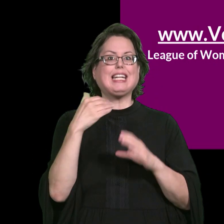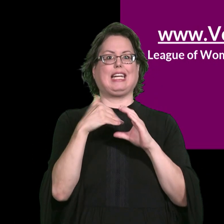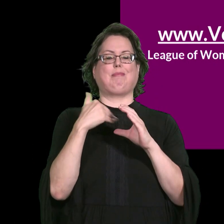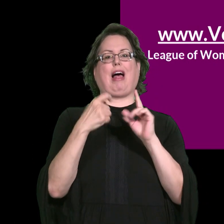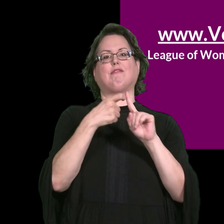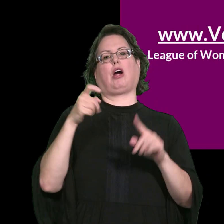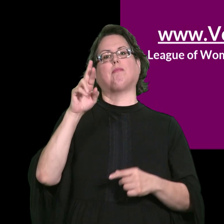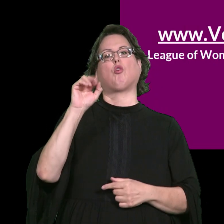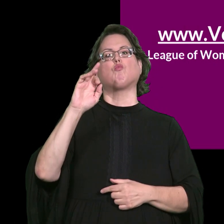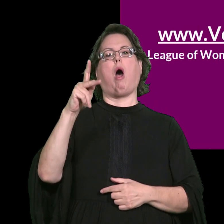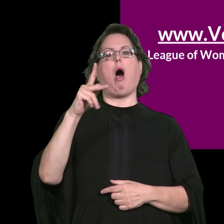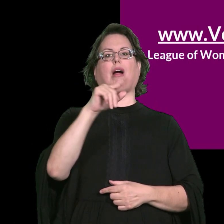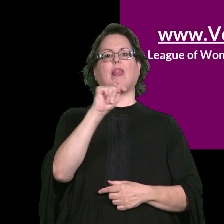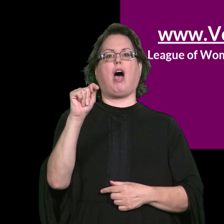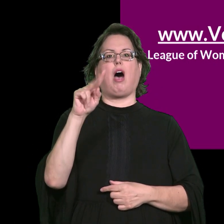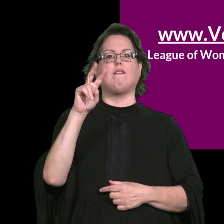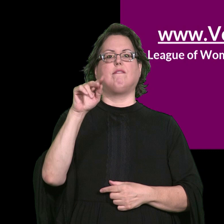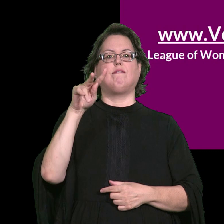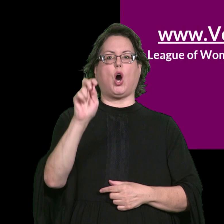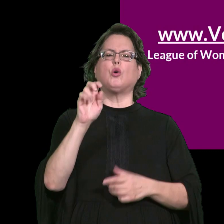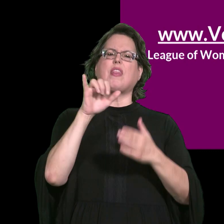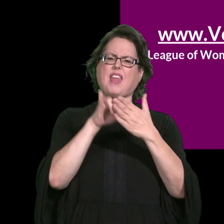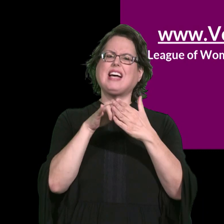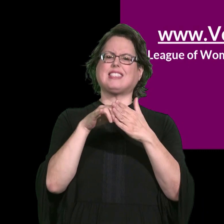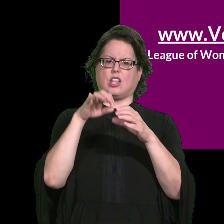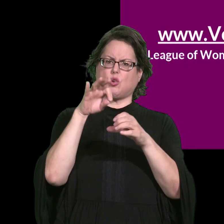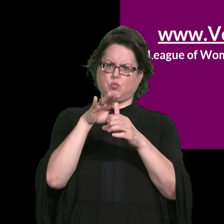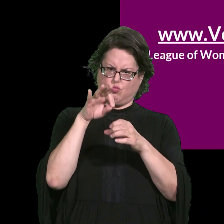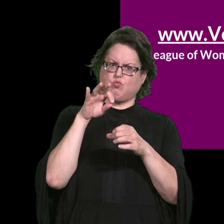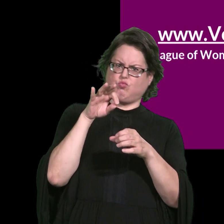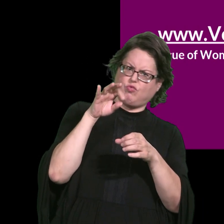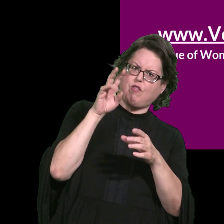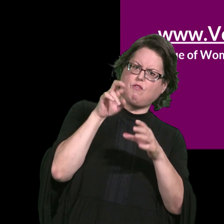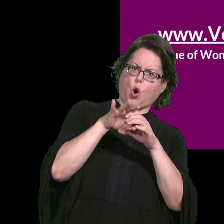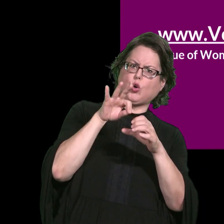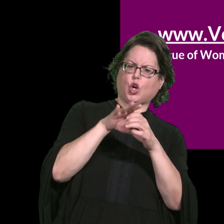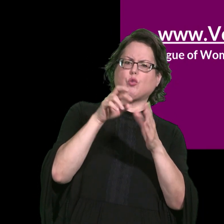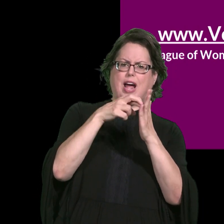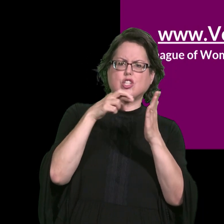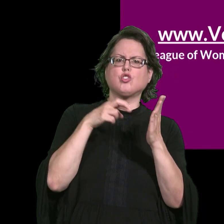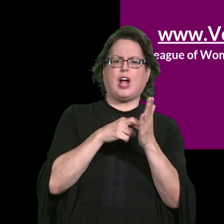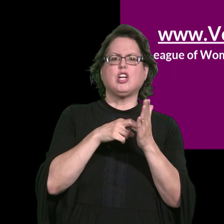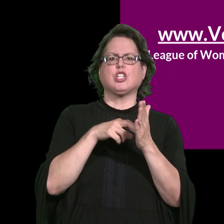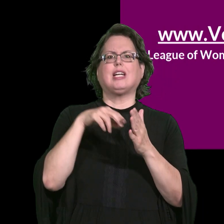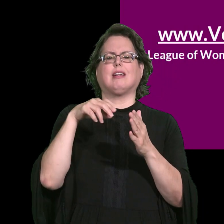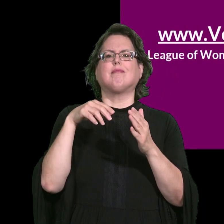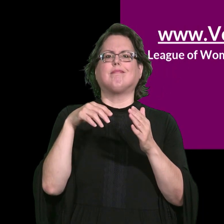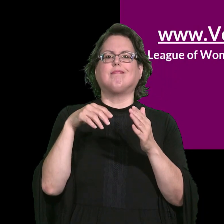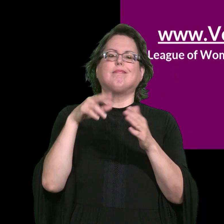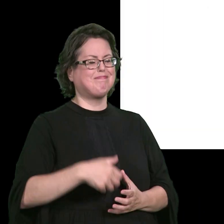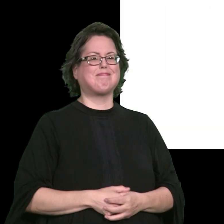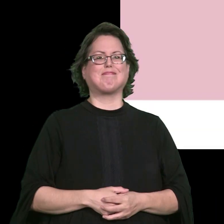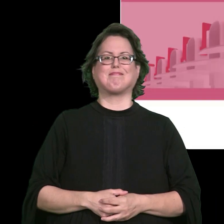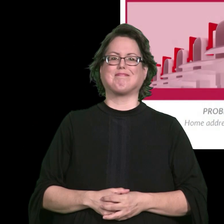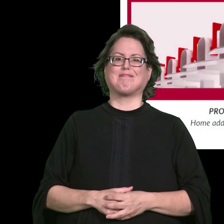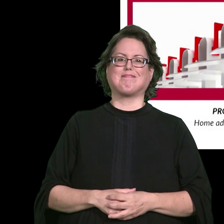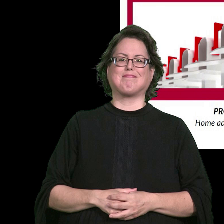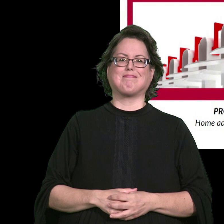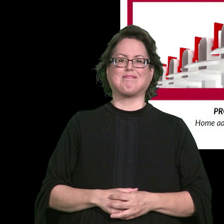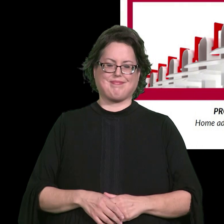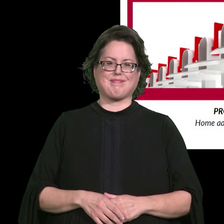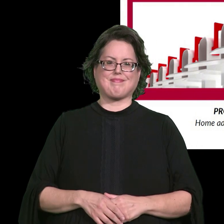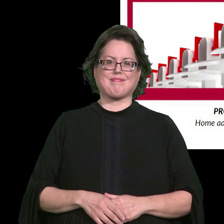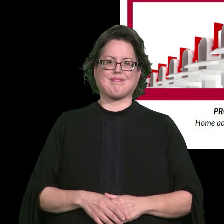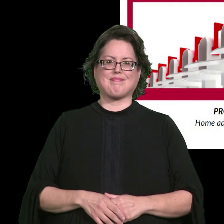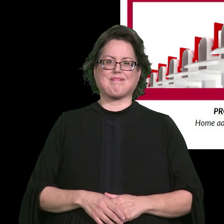the Vote, which is the voter registration platform used in Vote 411. And no worries,